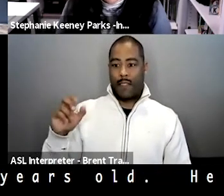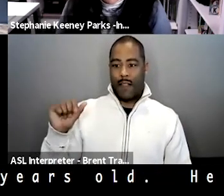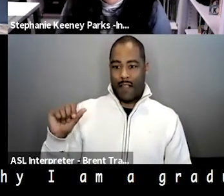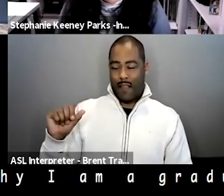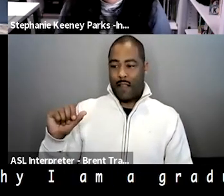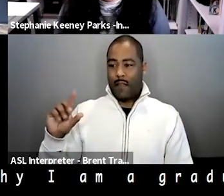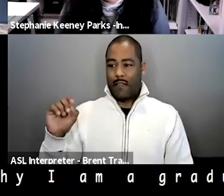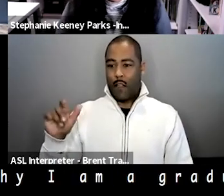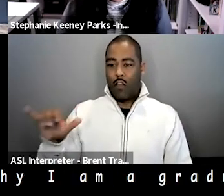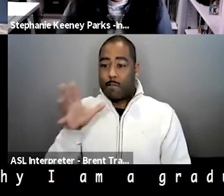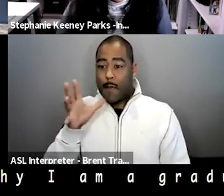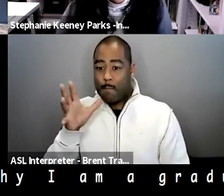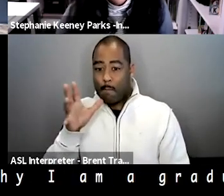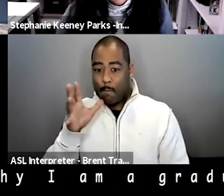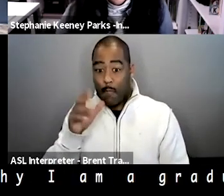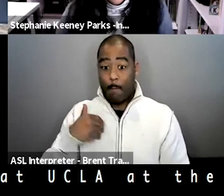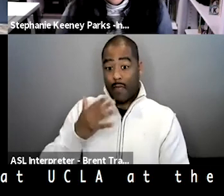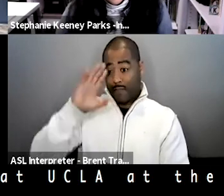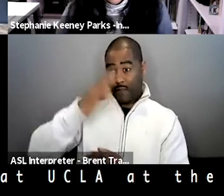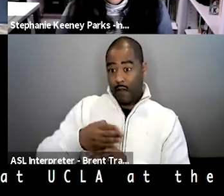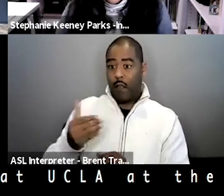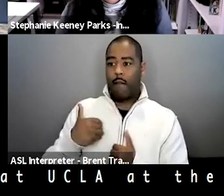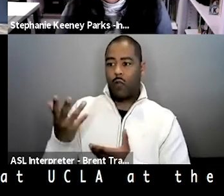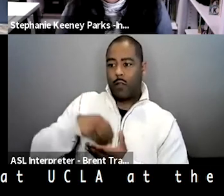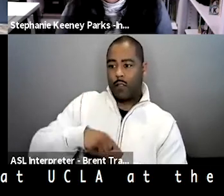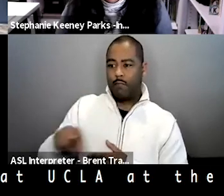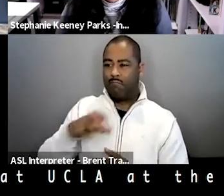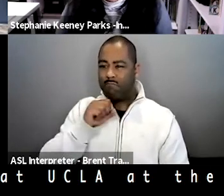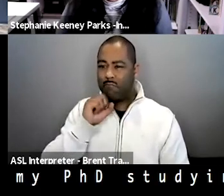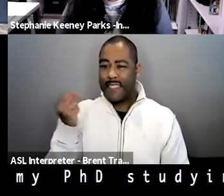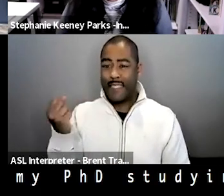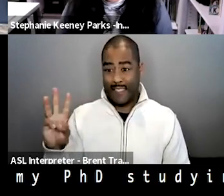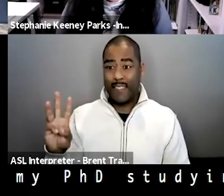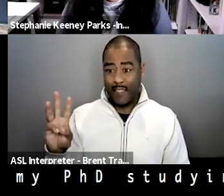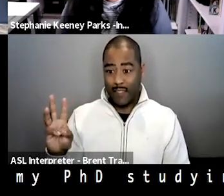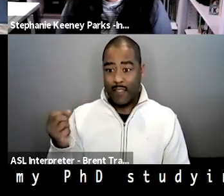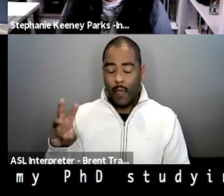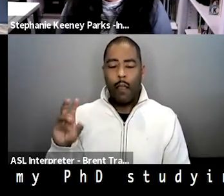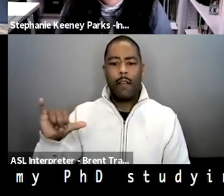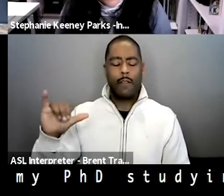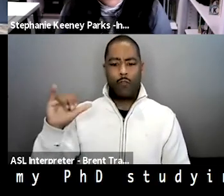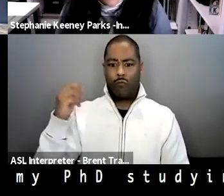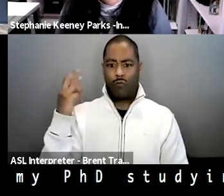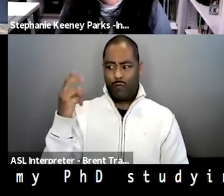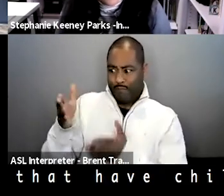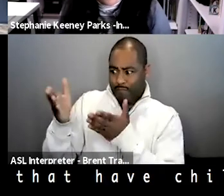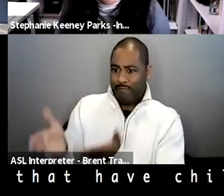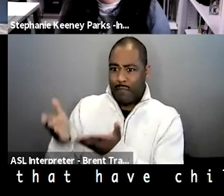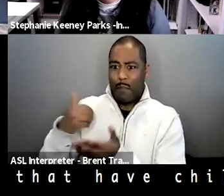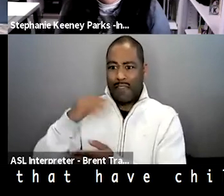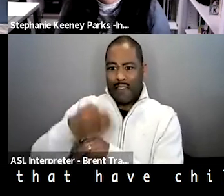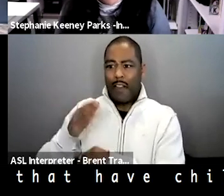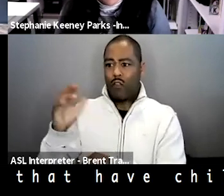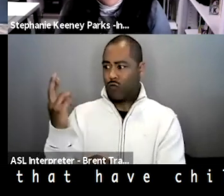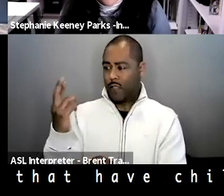Del is my son that has autism. He's 16 years old, and he's the reason why I am a graduate student at UCLA at the